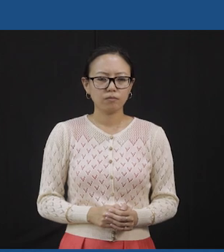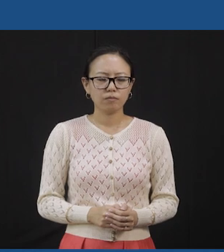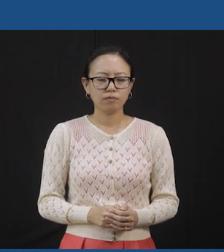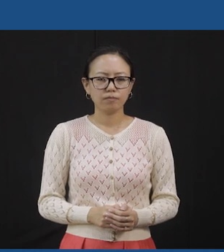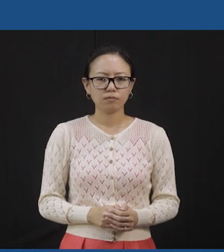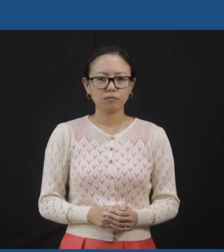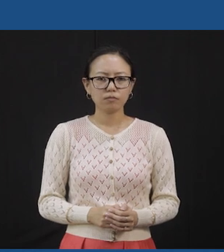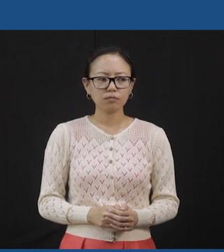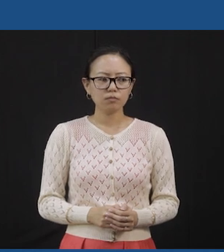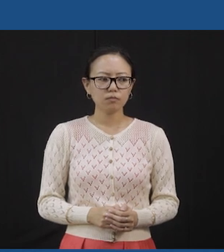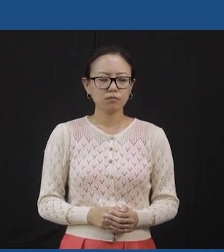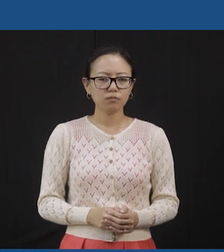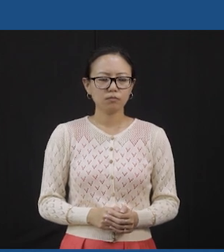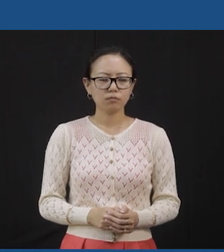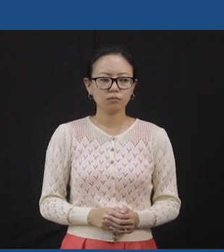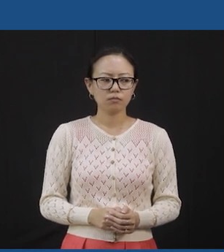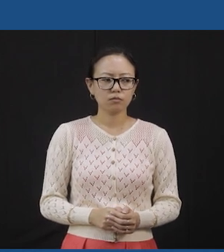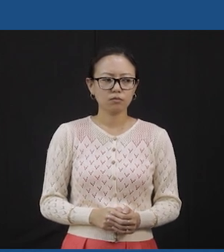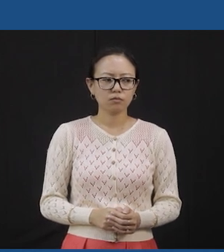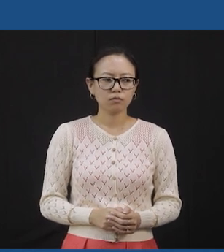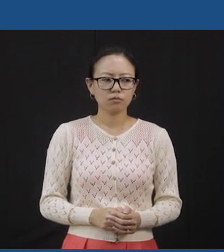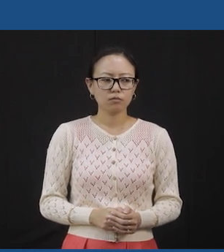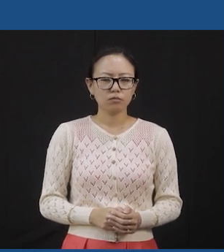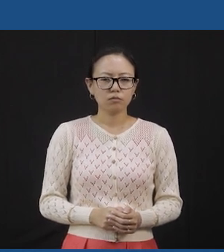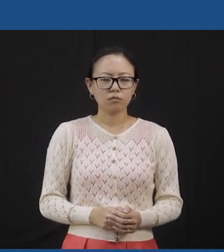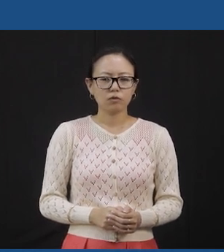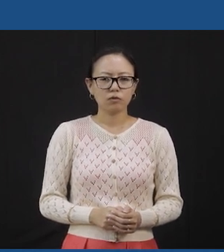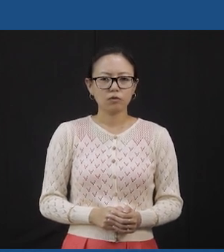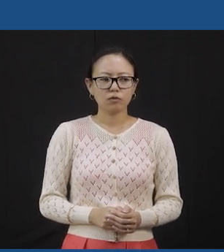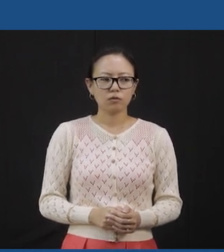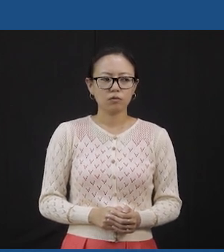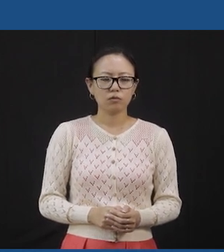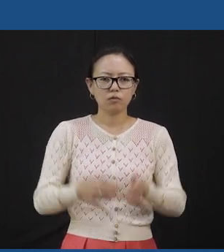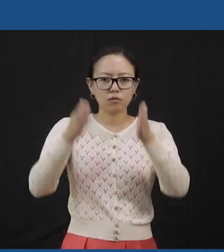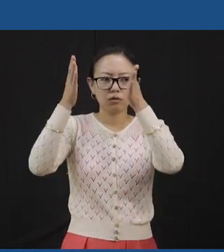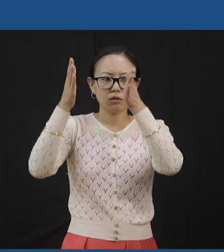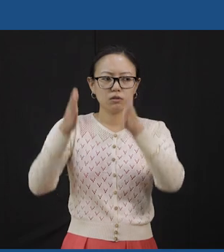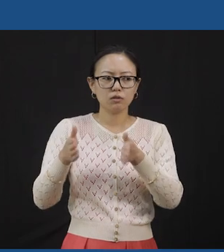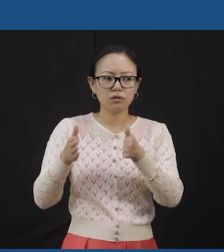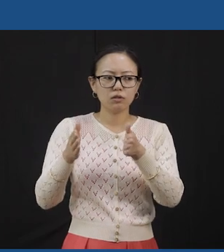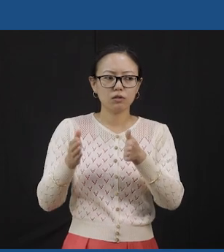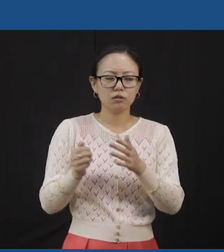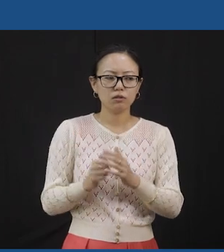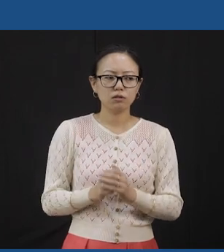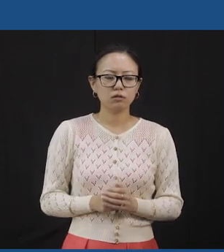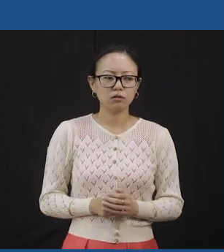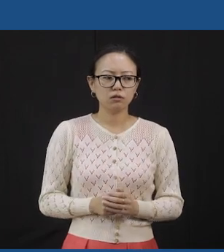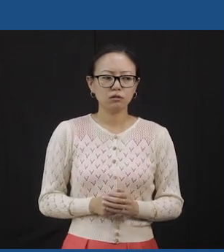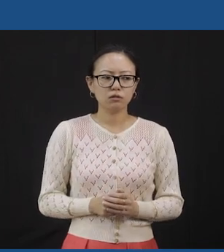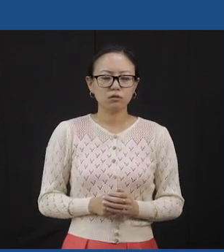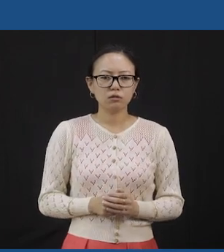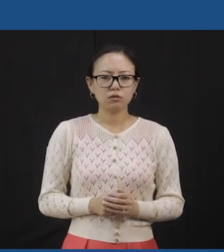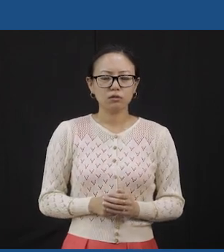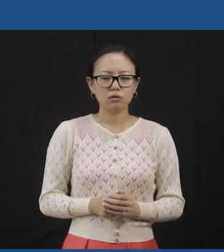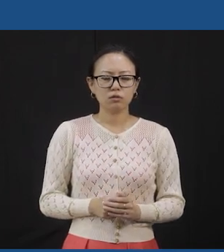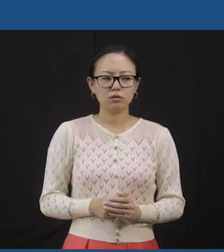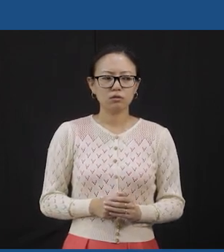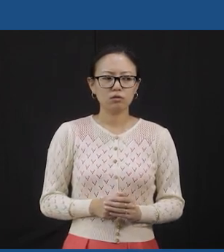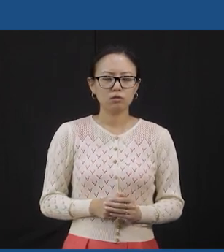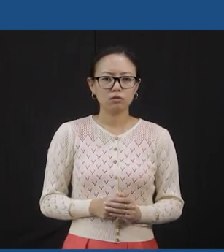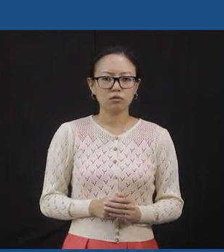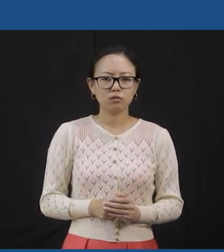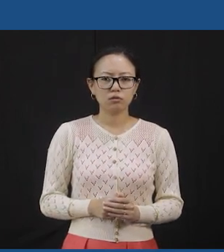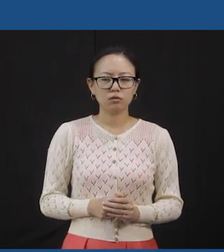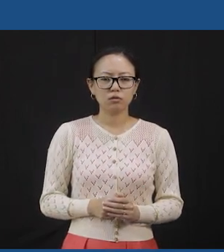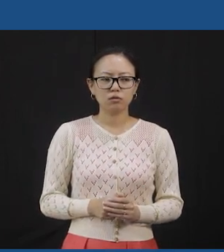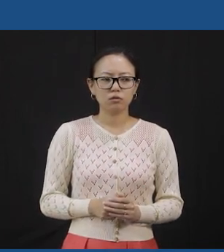over. The second step, the first one has been done, 2 and 1 carry over. So you